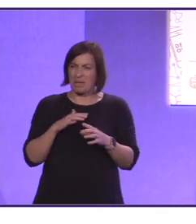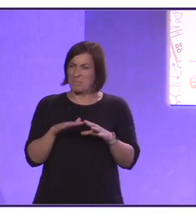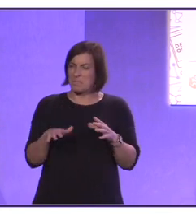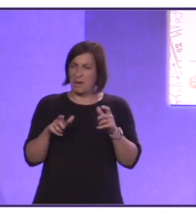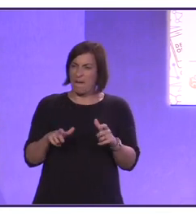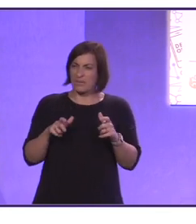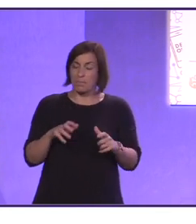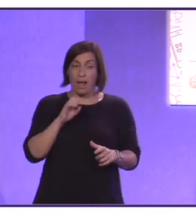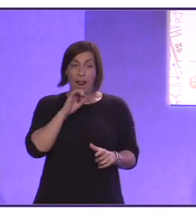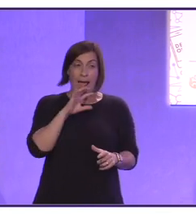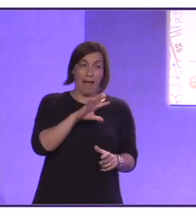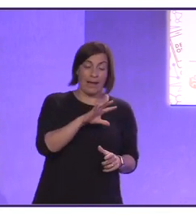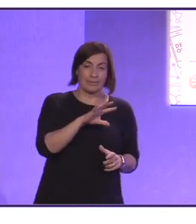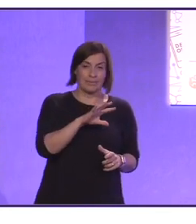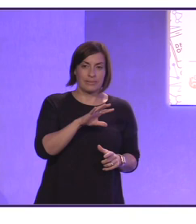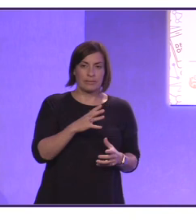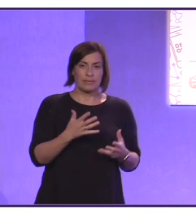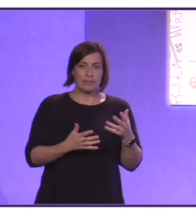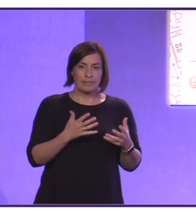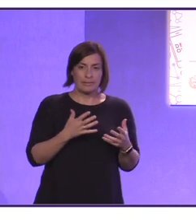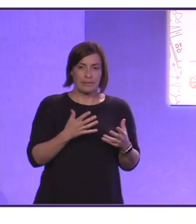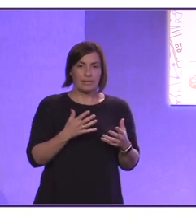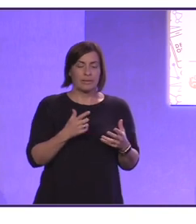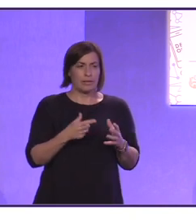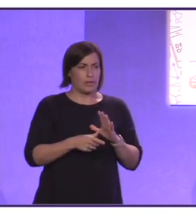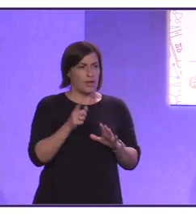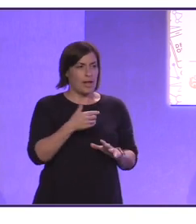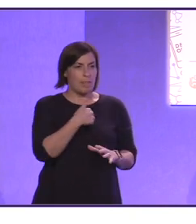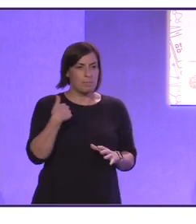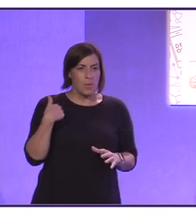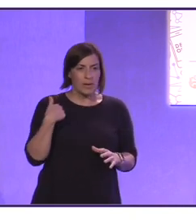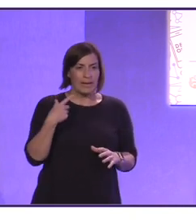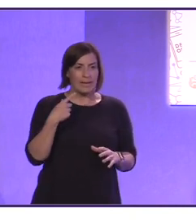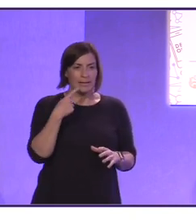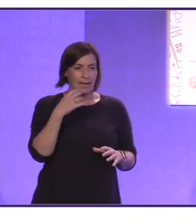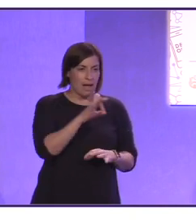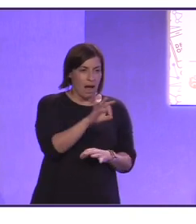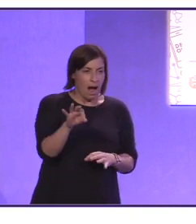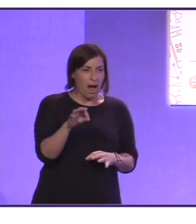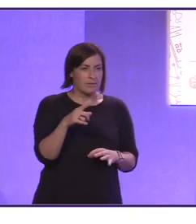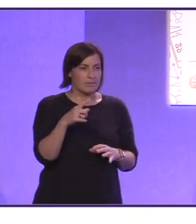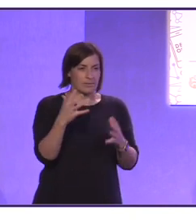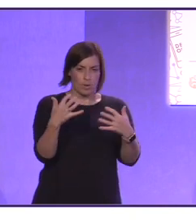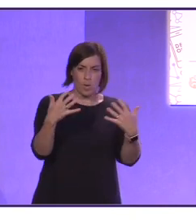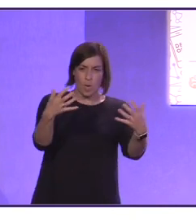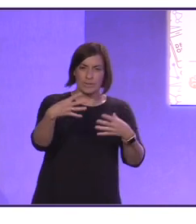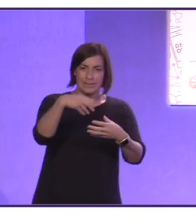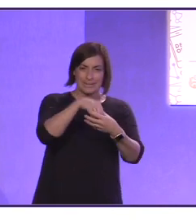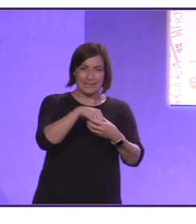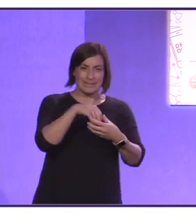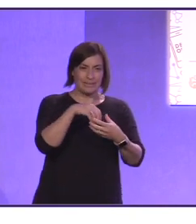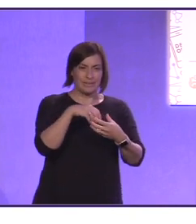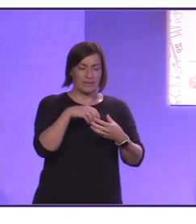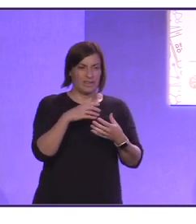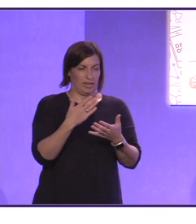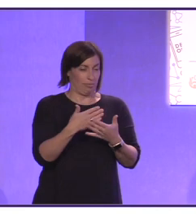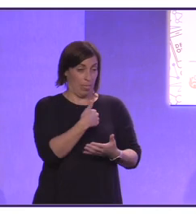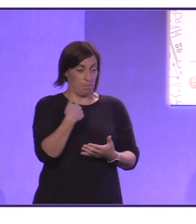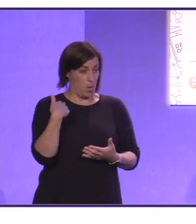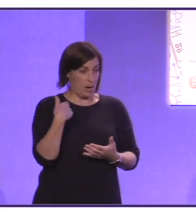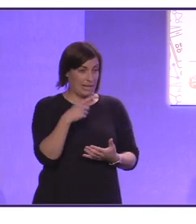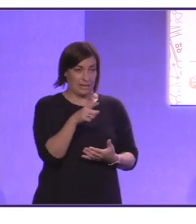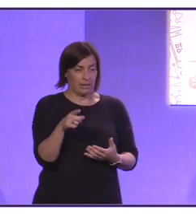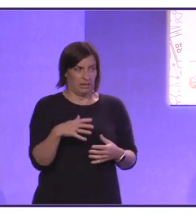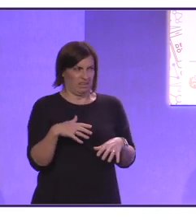with. You know, it's quite early in the morning and I'm asking for audience participation, which in tech talks is close to asking for the